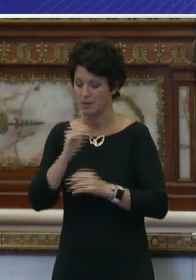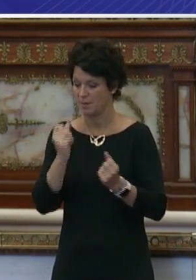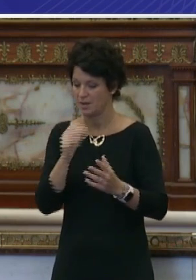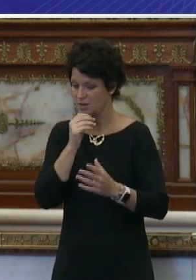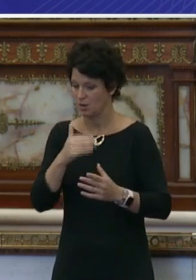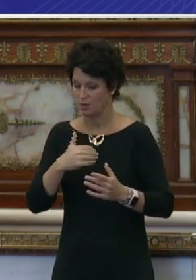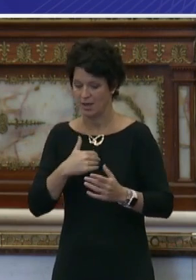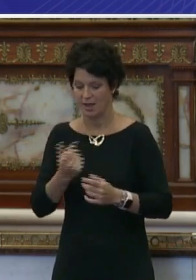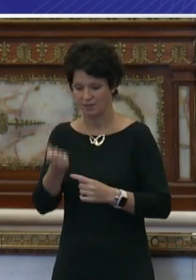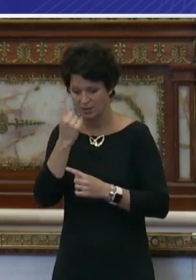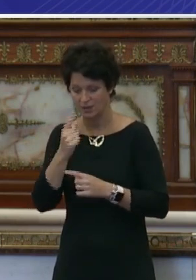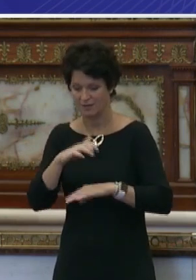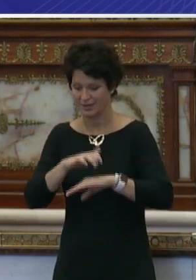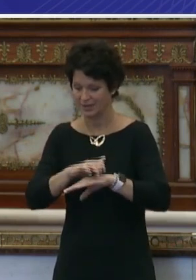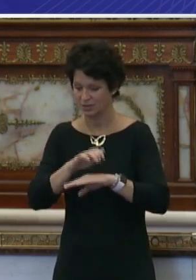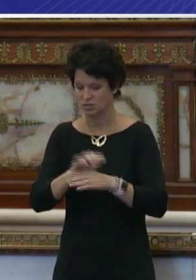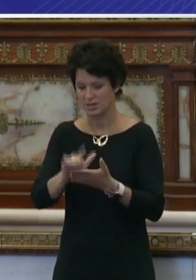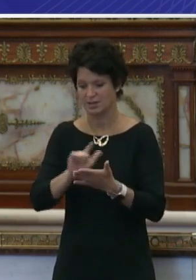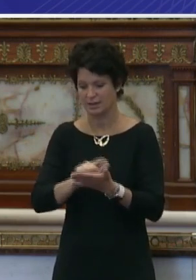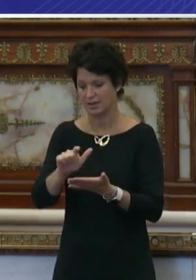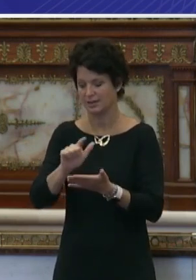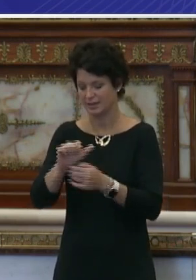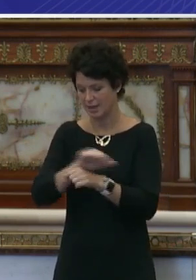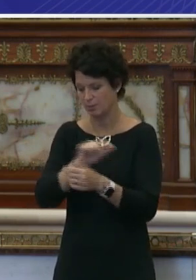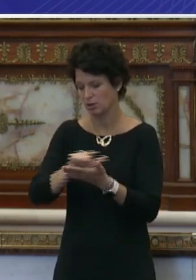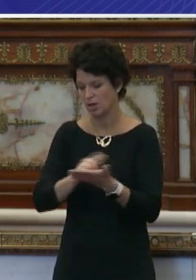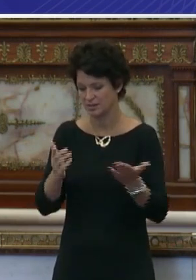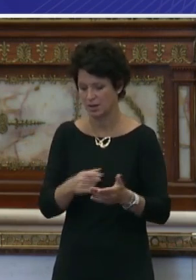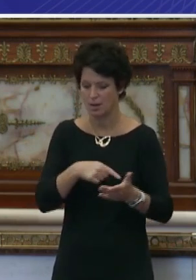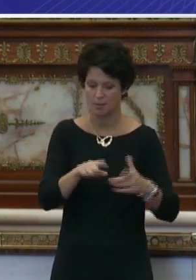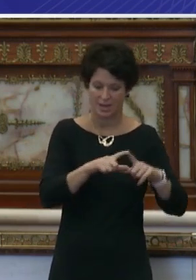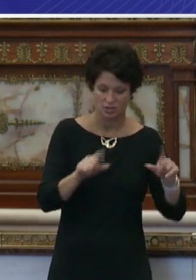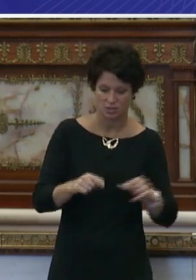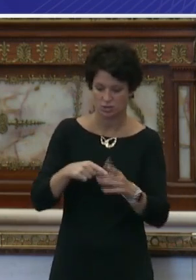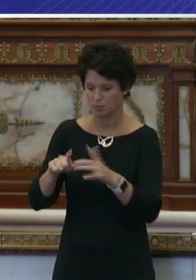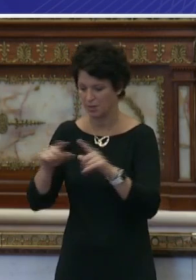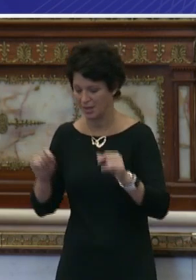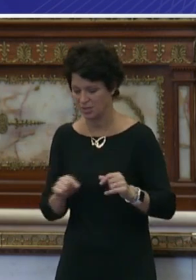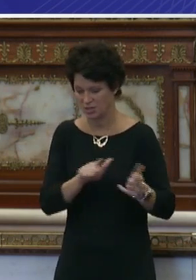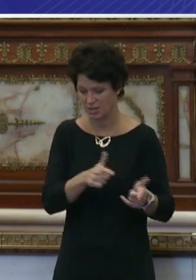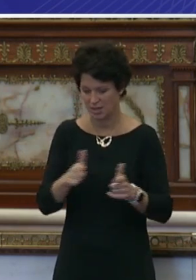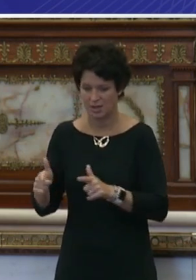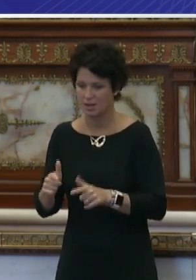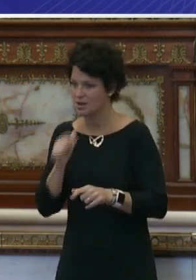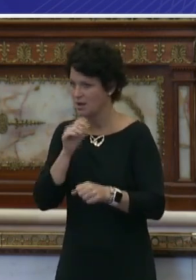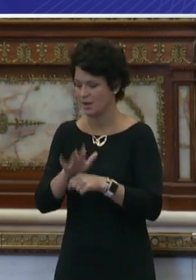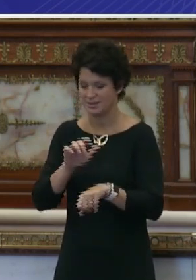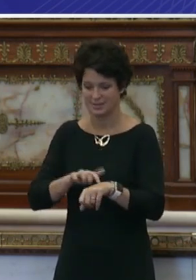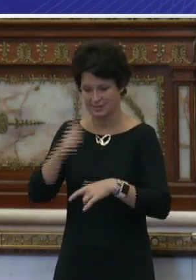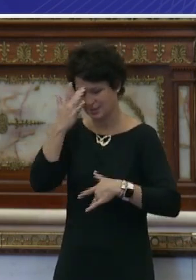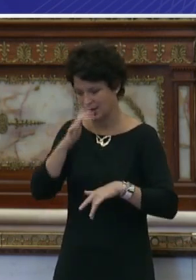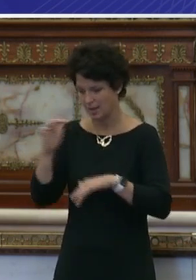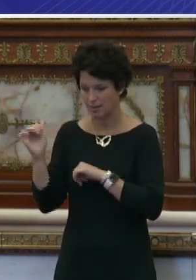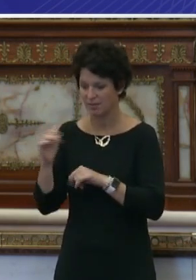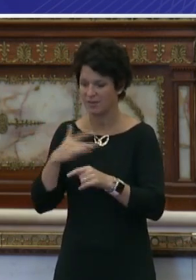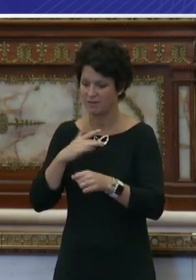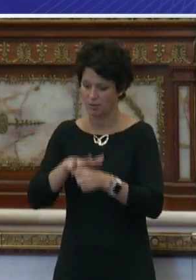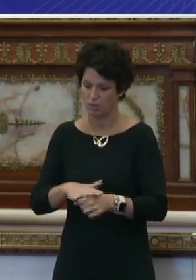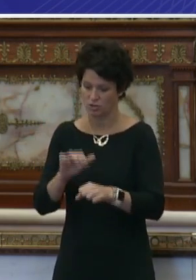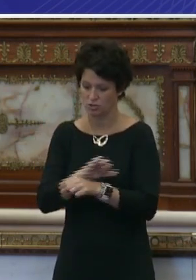strong grasp of English or the labor laws here. People work from paycheck to paycheck and cannot afford to take sick time. Often people feel pressured to